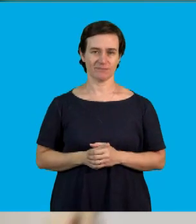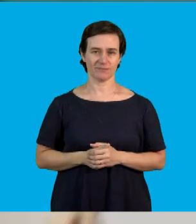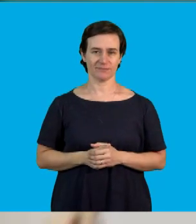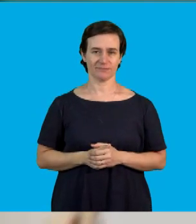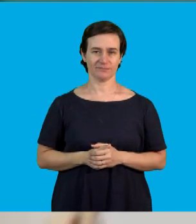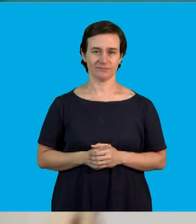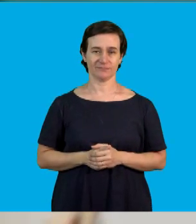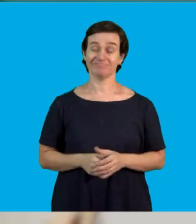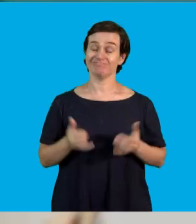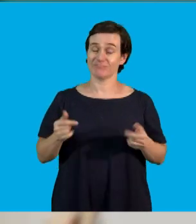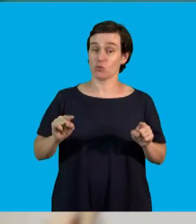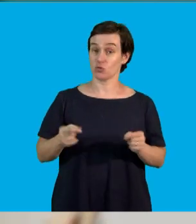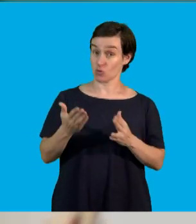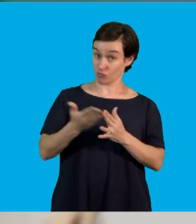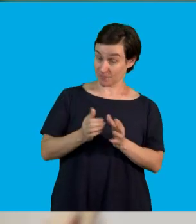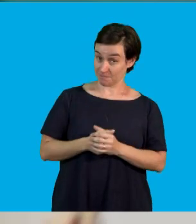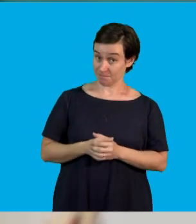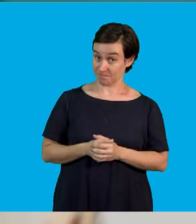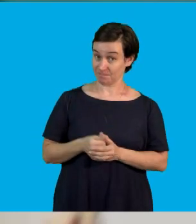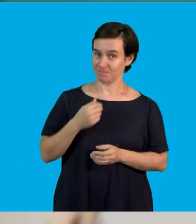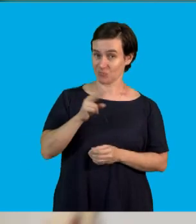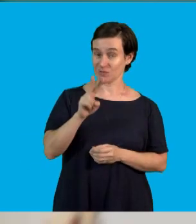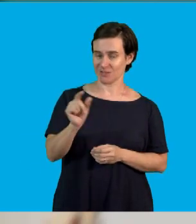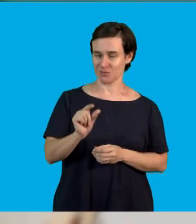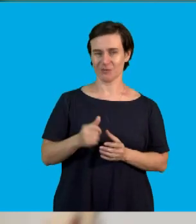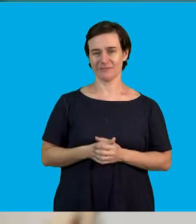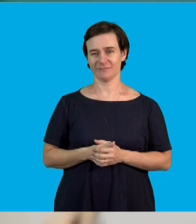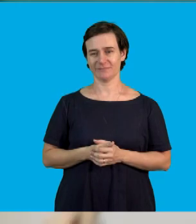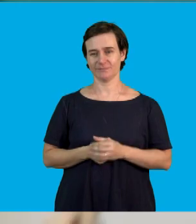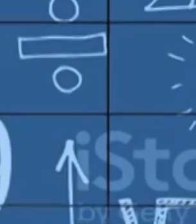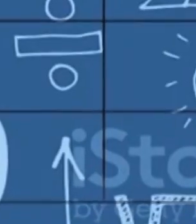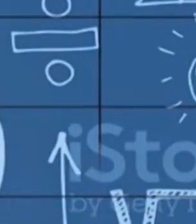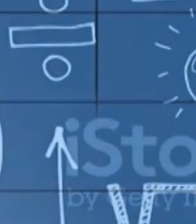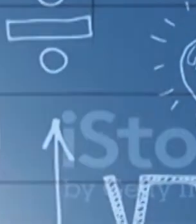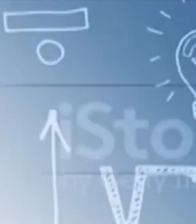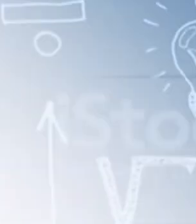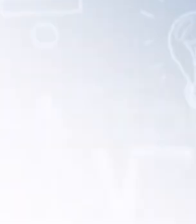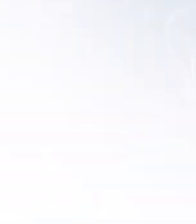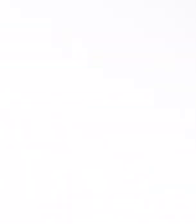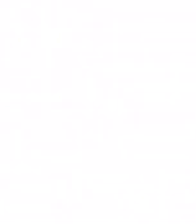532. Let's quickly go to an ad break, and then we'll see you just now.